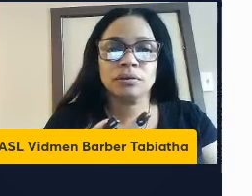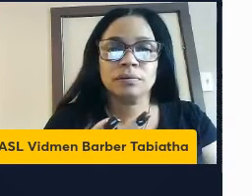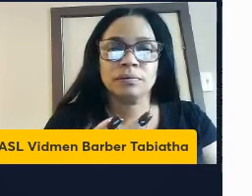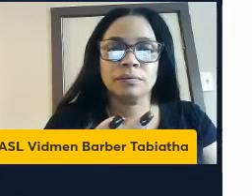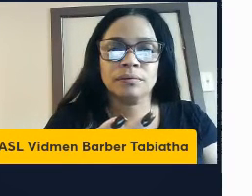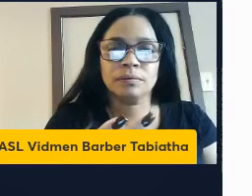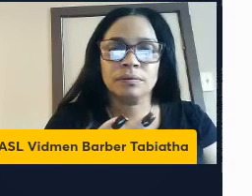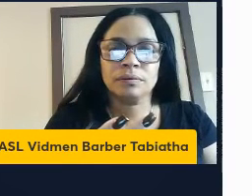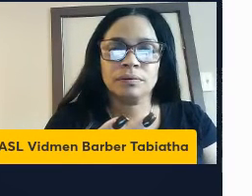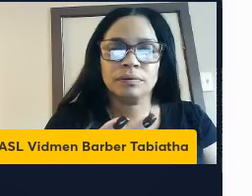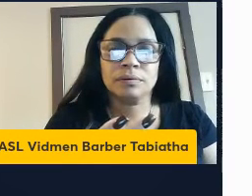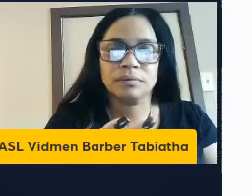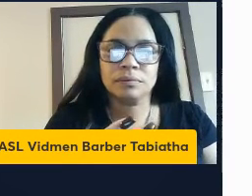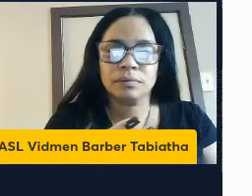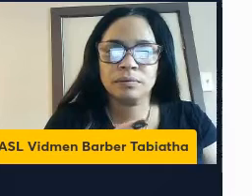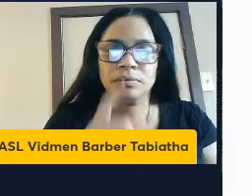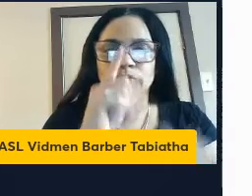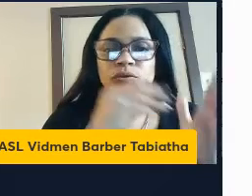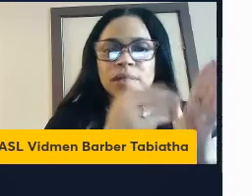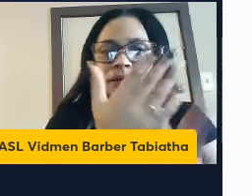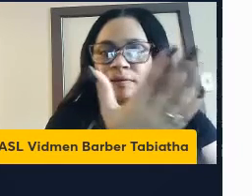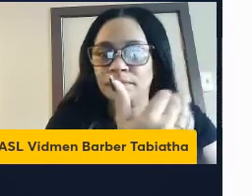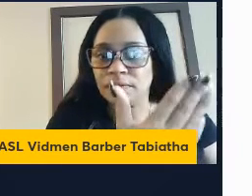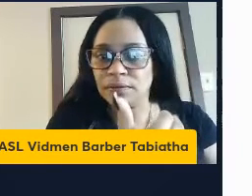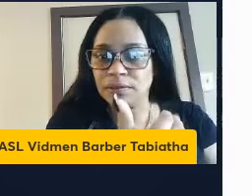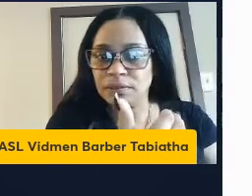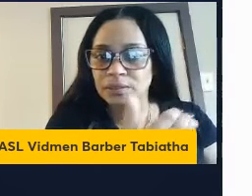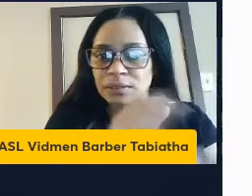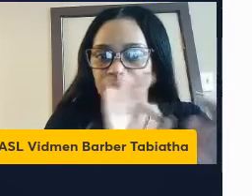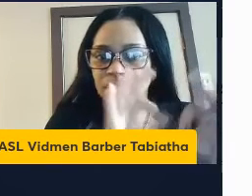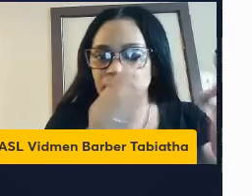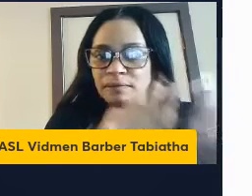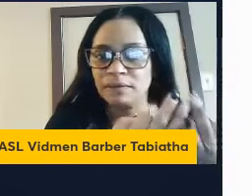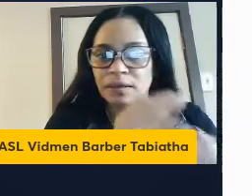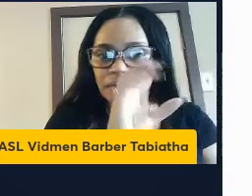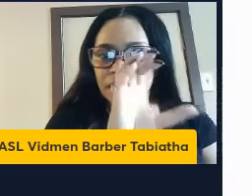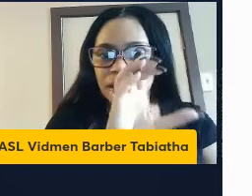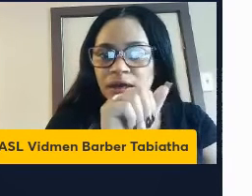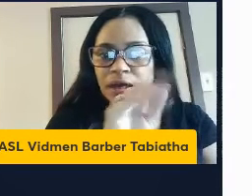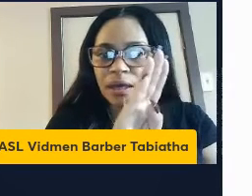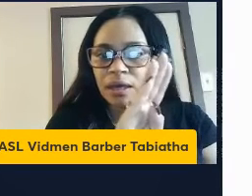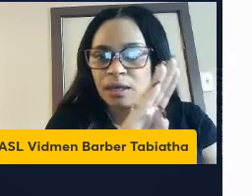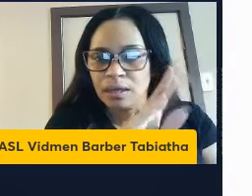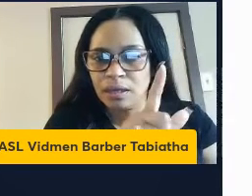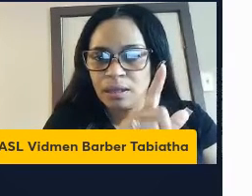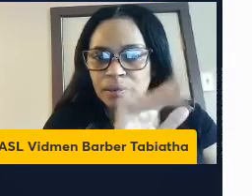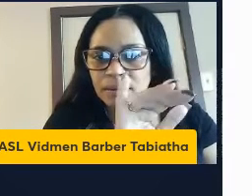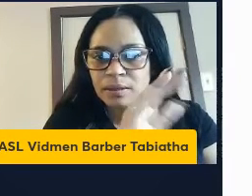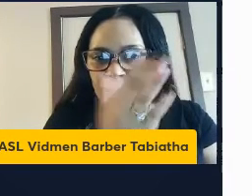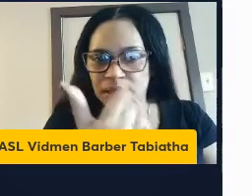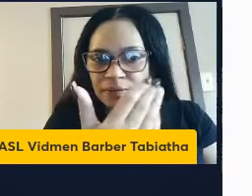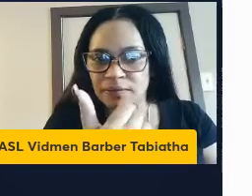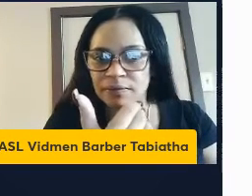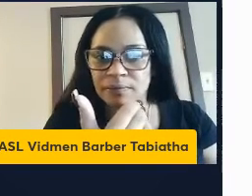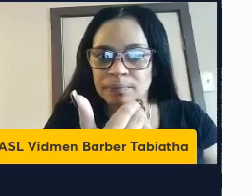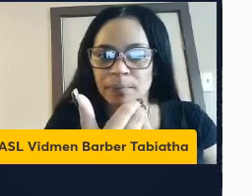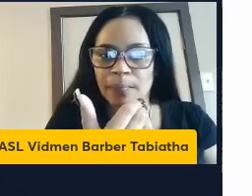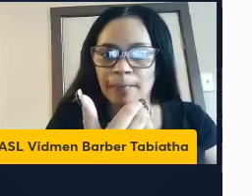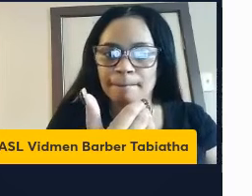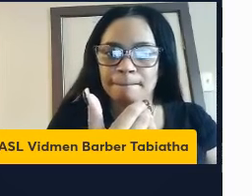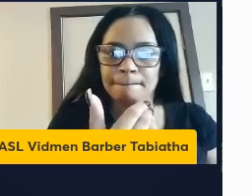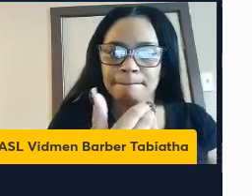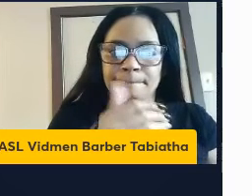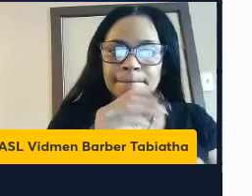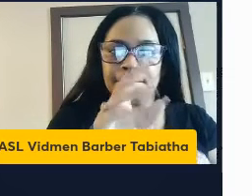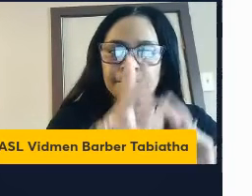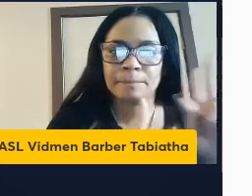interleukin-15 with the receptor alpha and the construct without, we saw that interferon-induced GTP